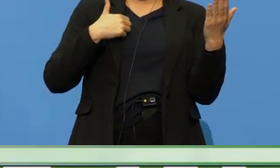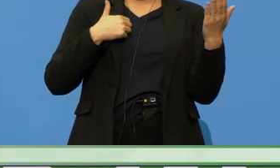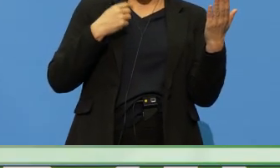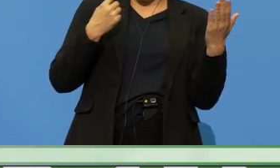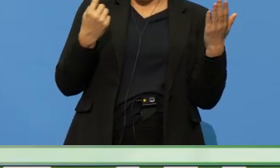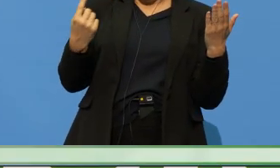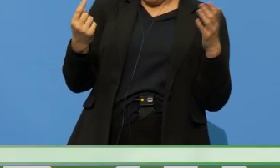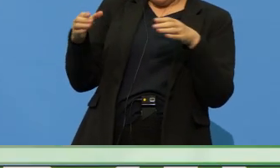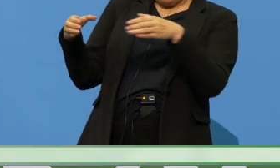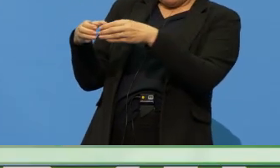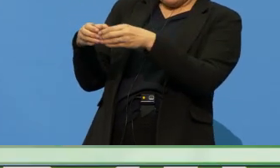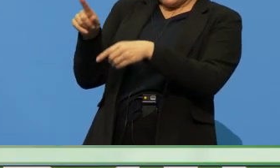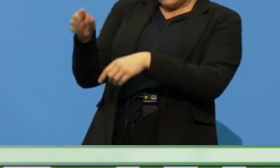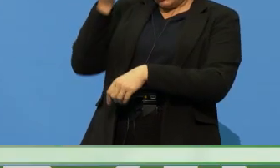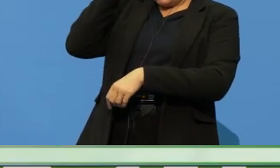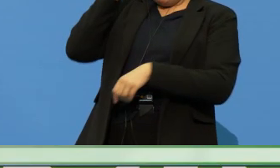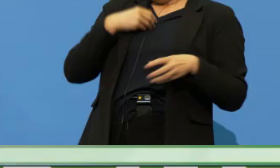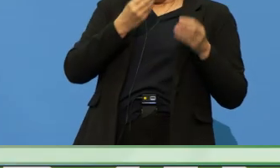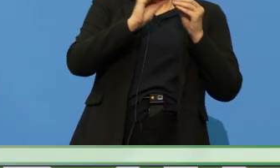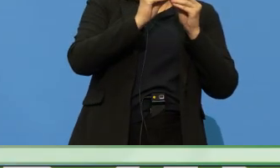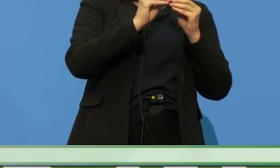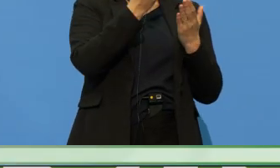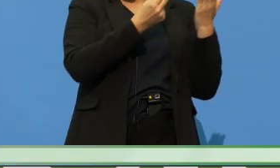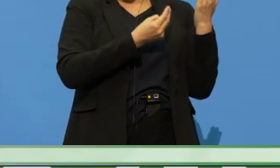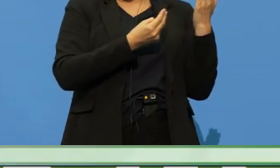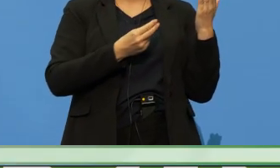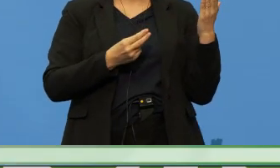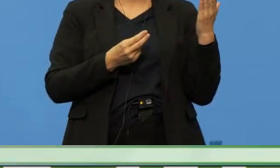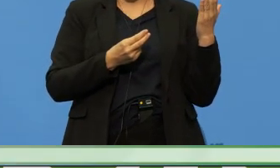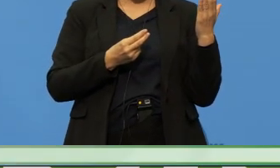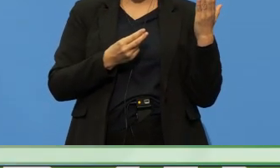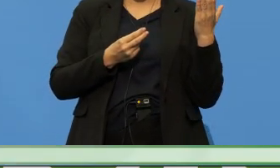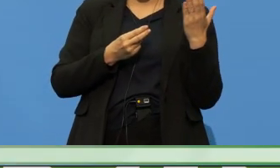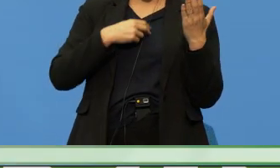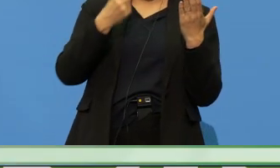include the diverse abilities that we all represent together.